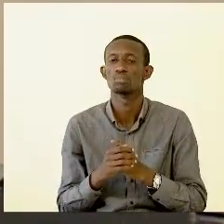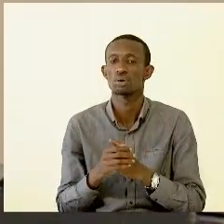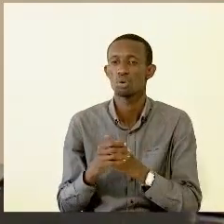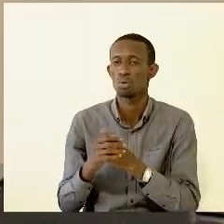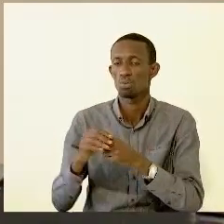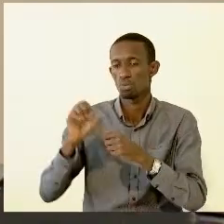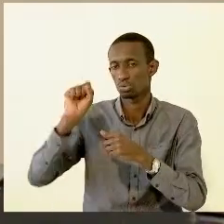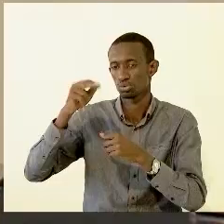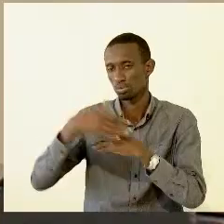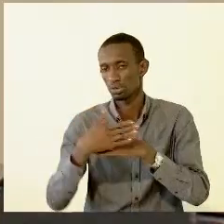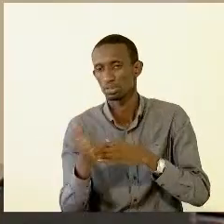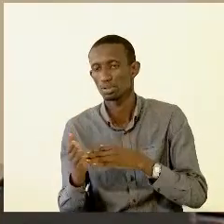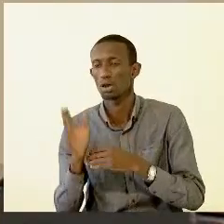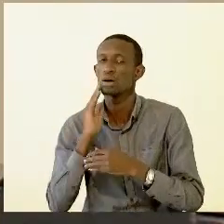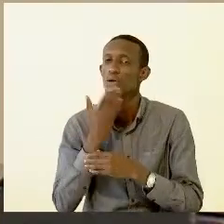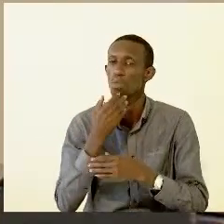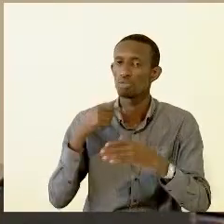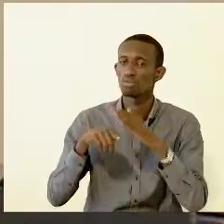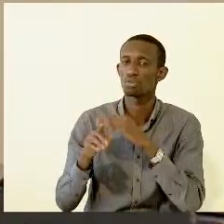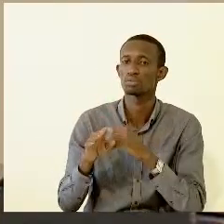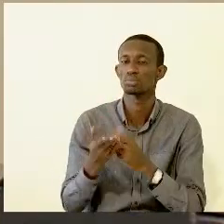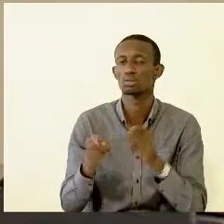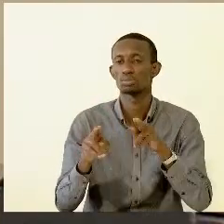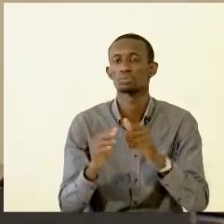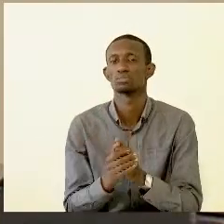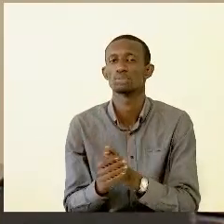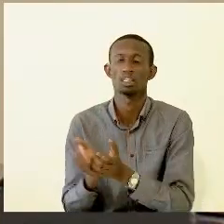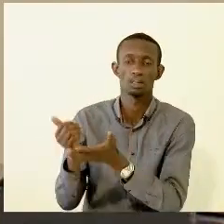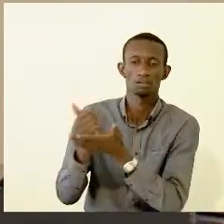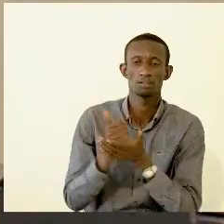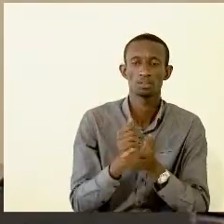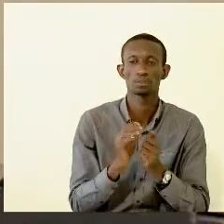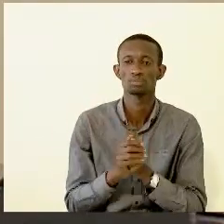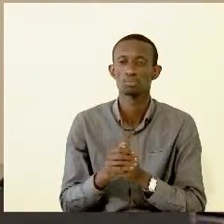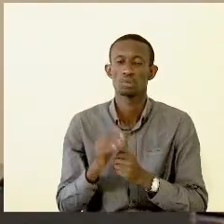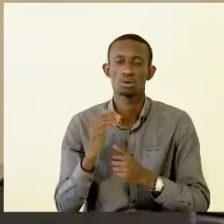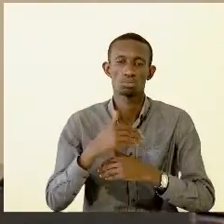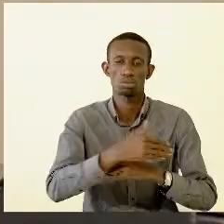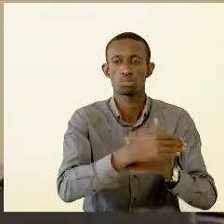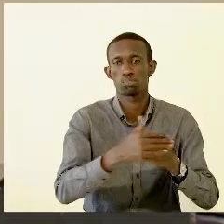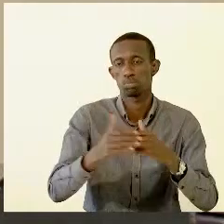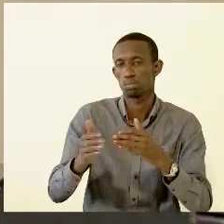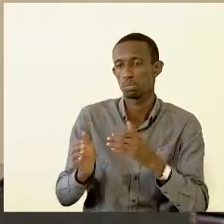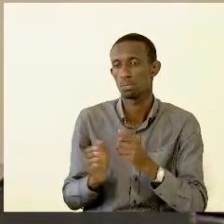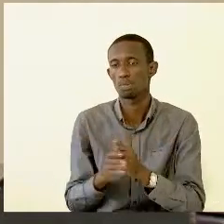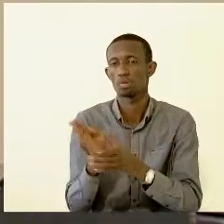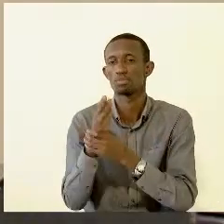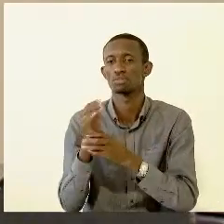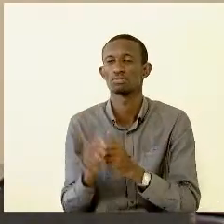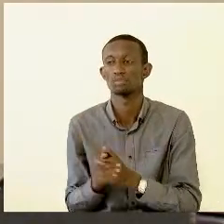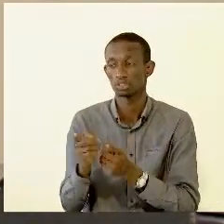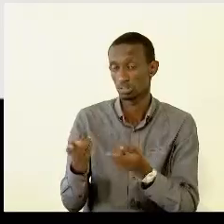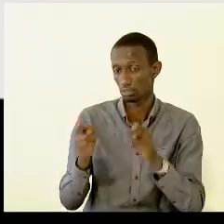be lost in hydrothawed cells which are surrounding the leaf.